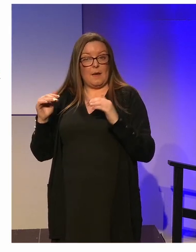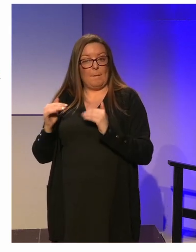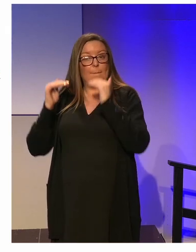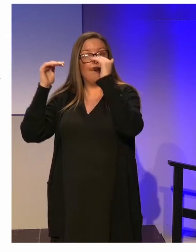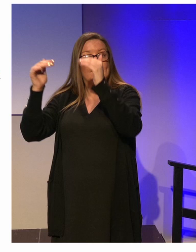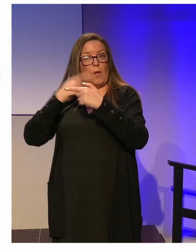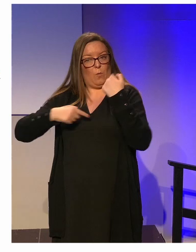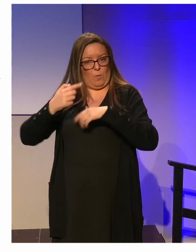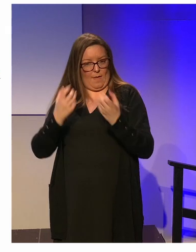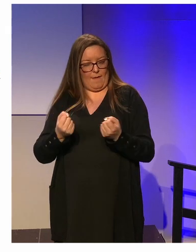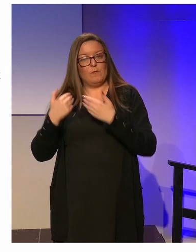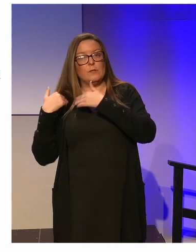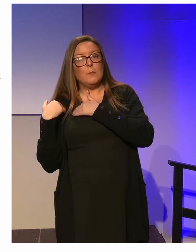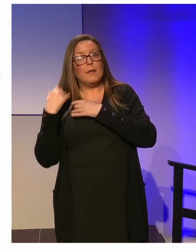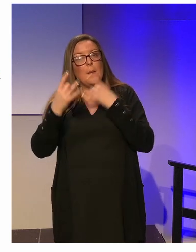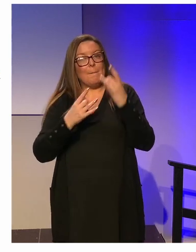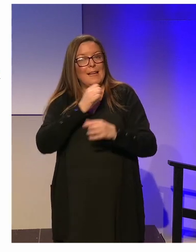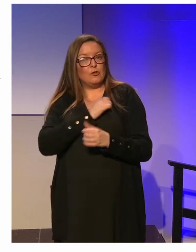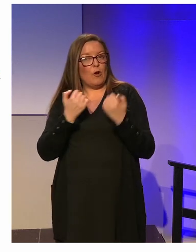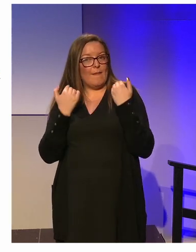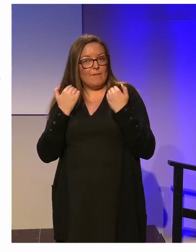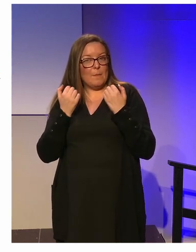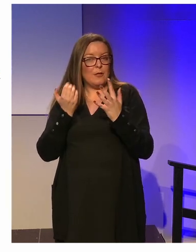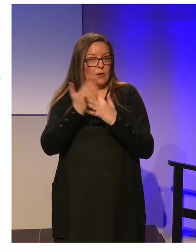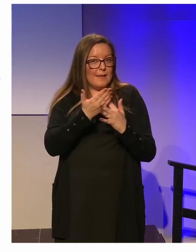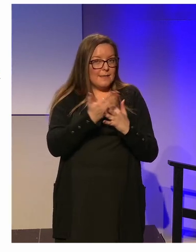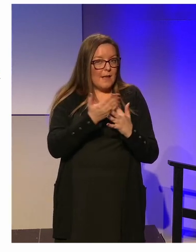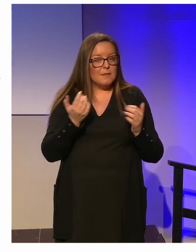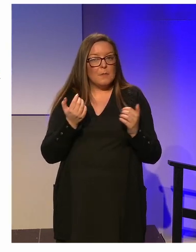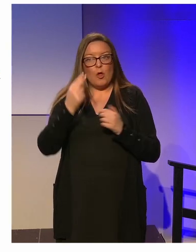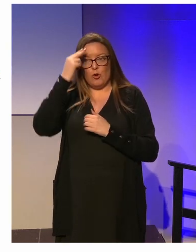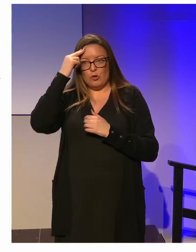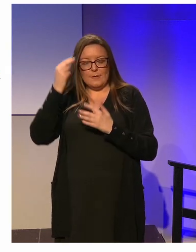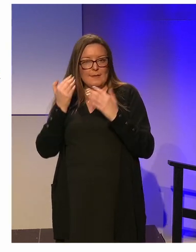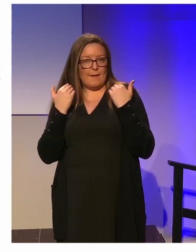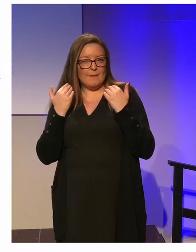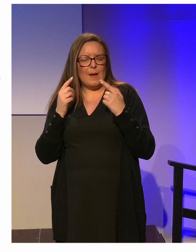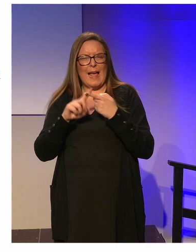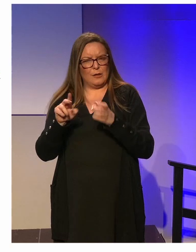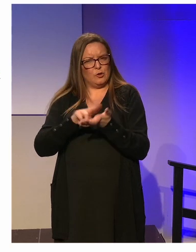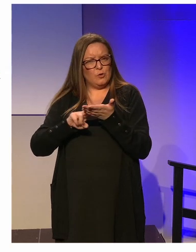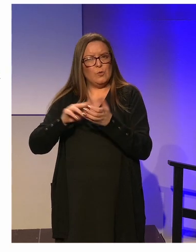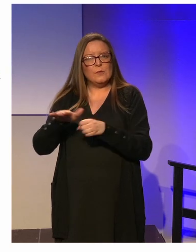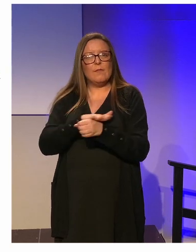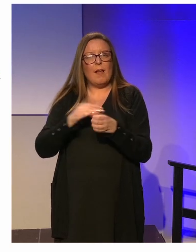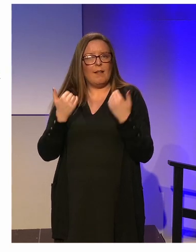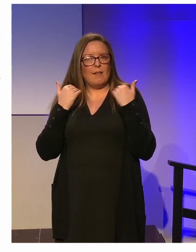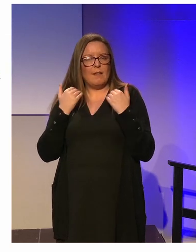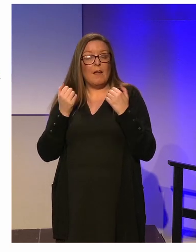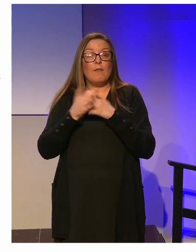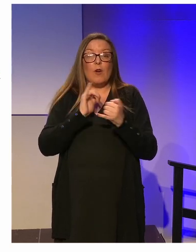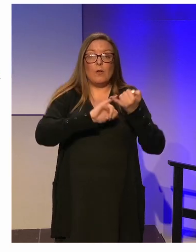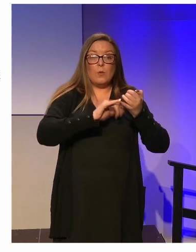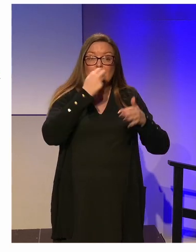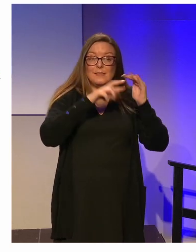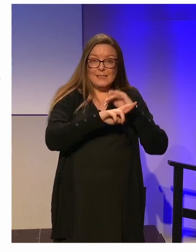have a responsibility to make sure that we make the information as accessible and as understandable and as useful to the teachers